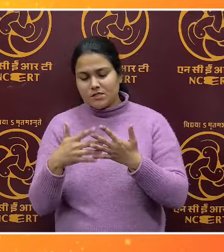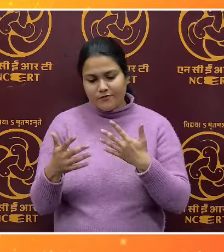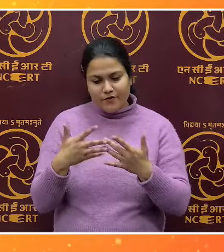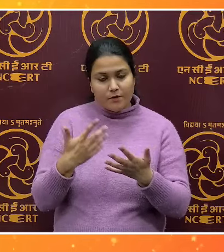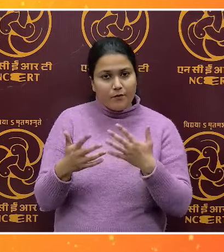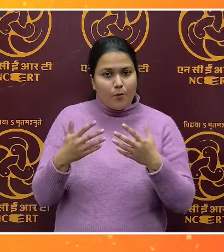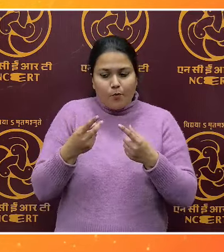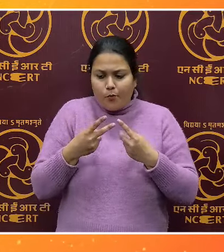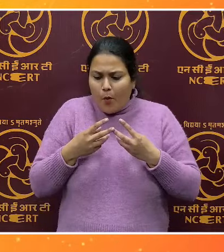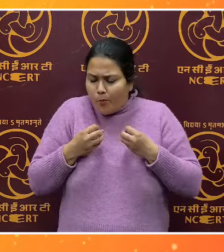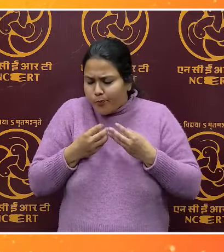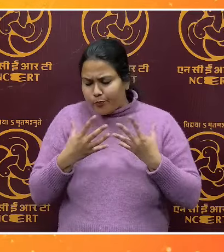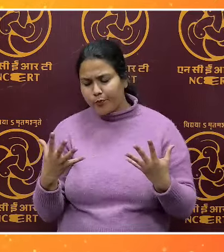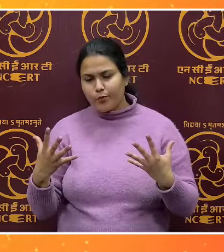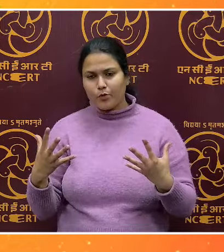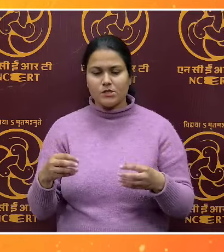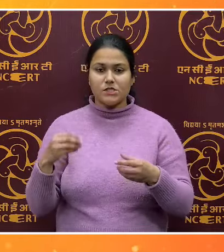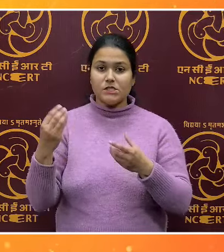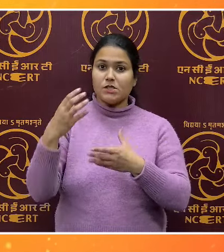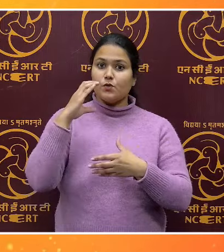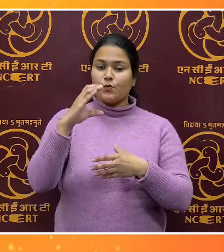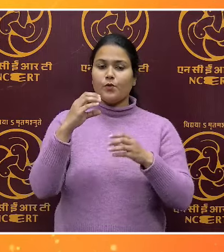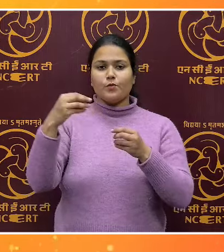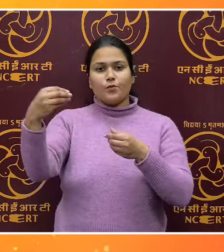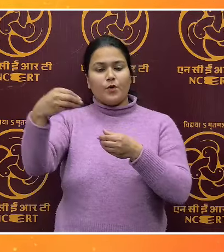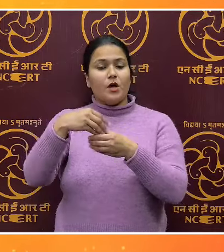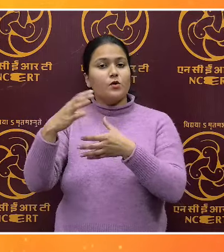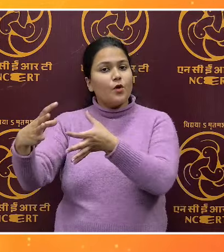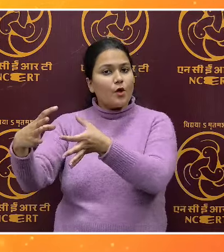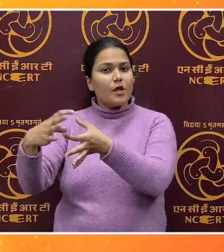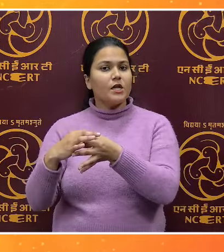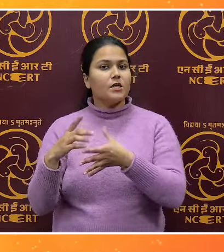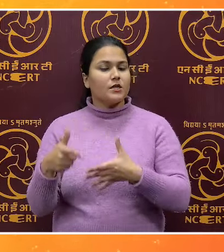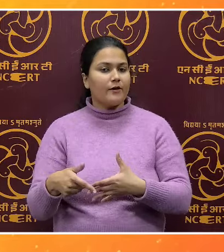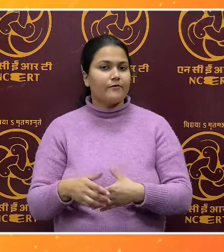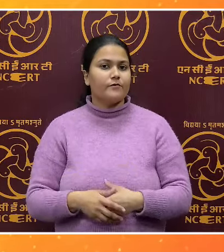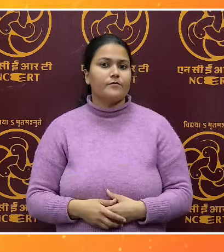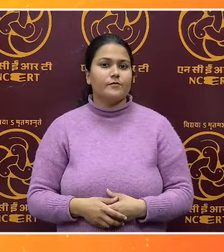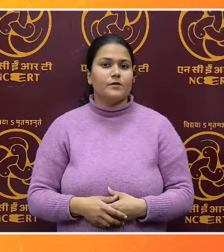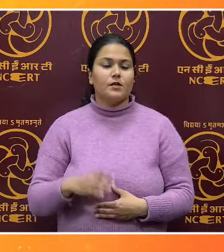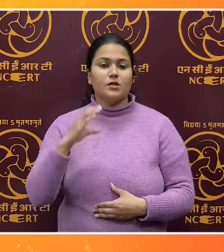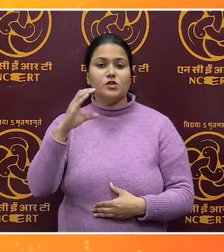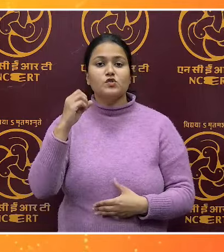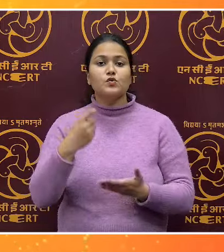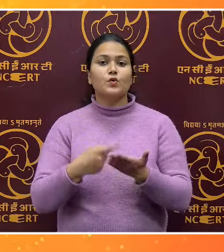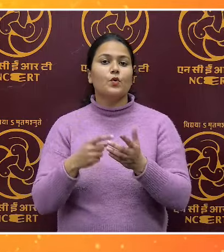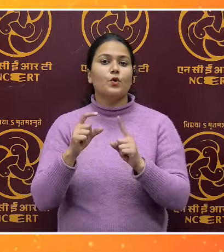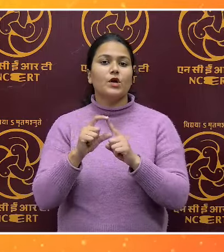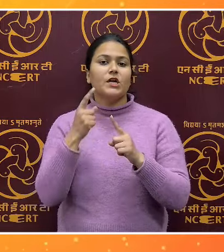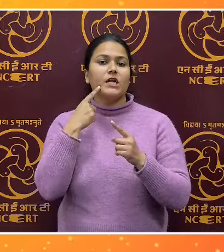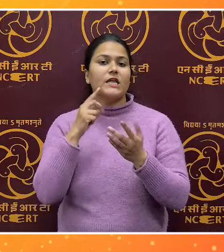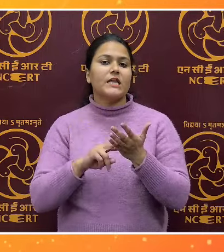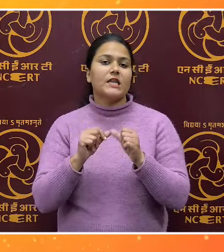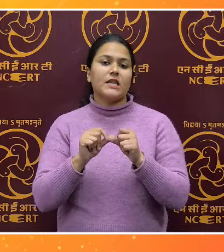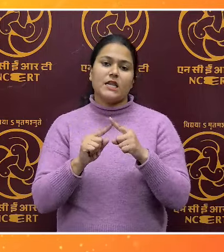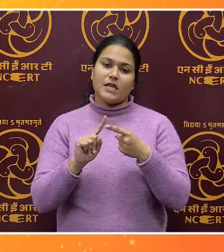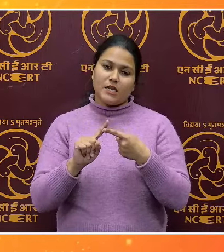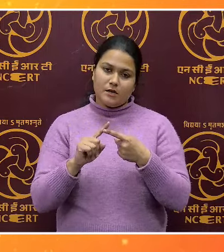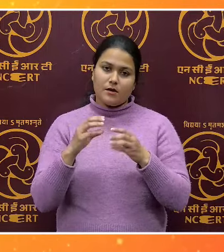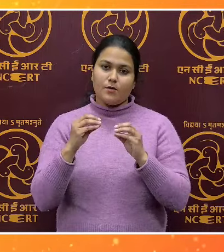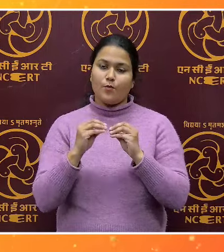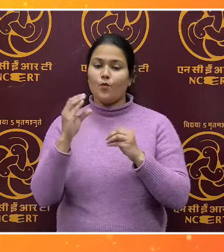and joined by the special kind of bond that is called coordinate bonds. So, simply we can say